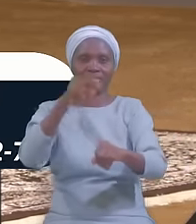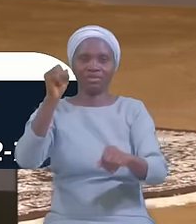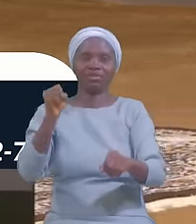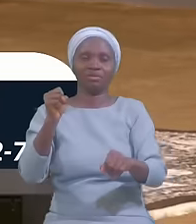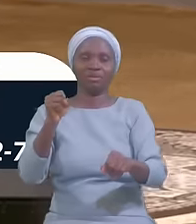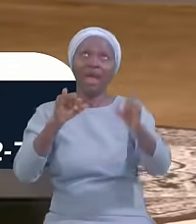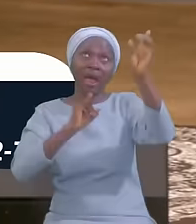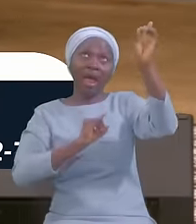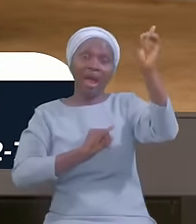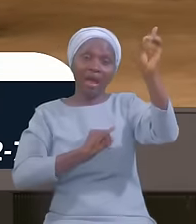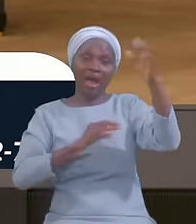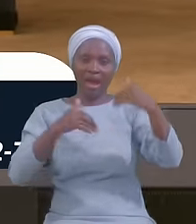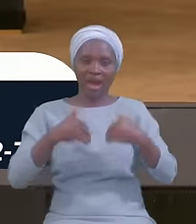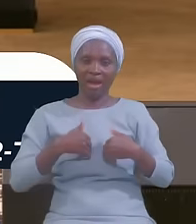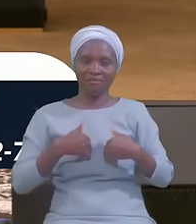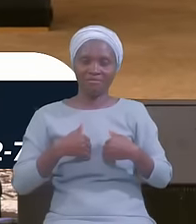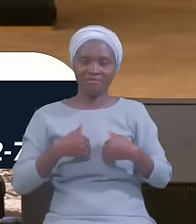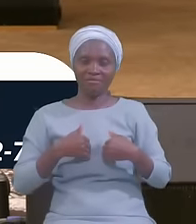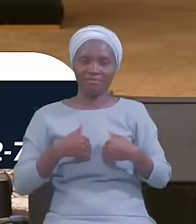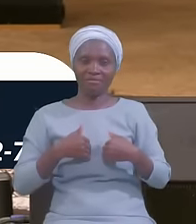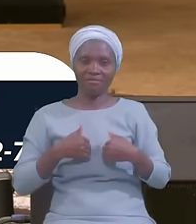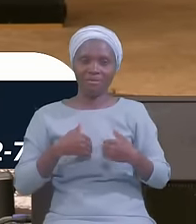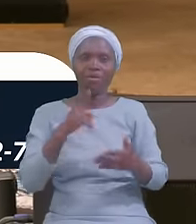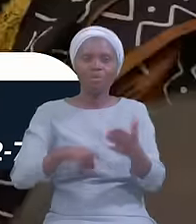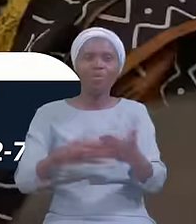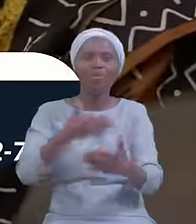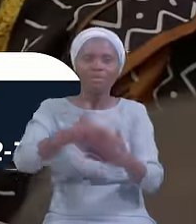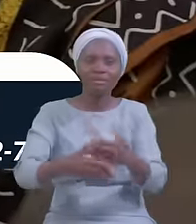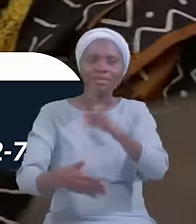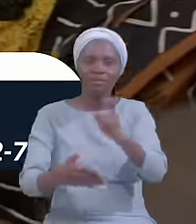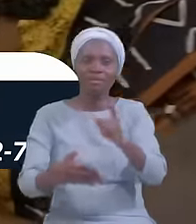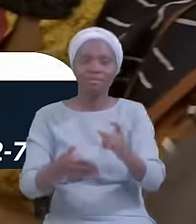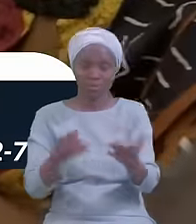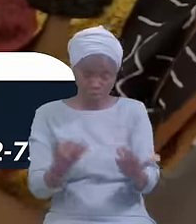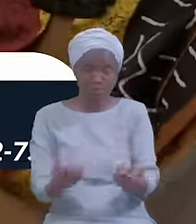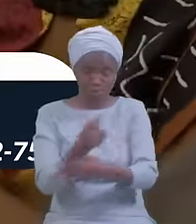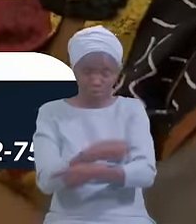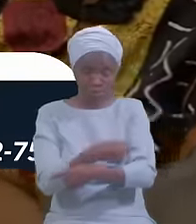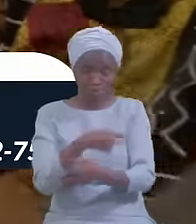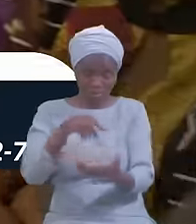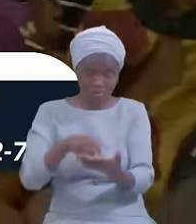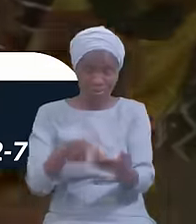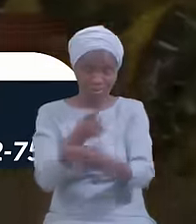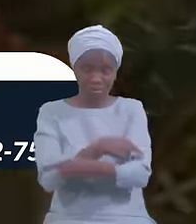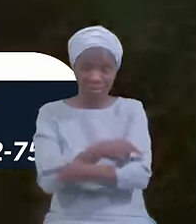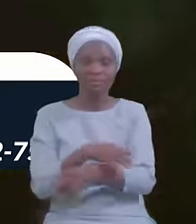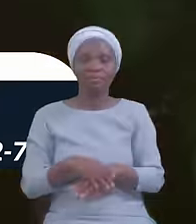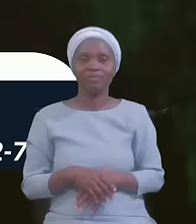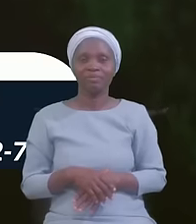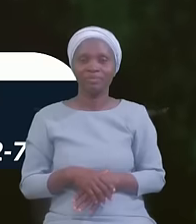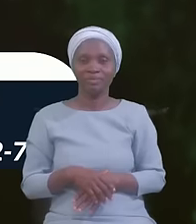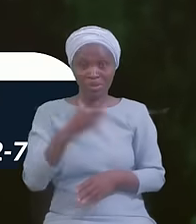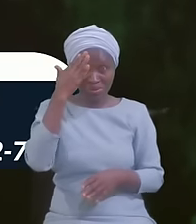I have, tell me the next word, this day. You know our problem?